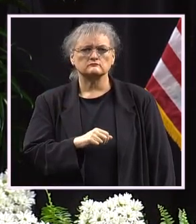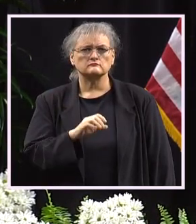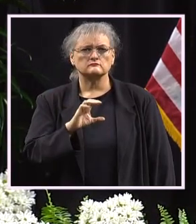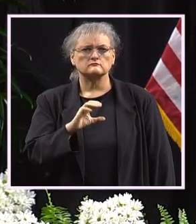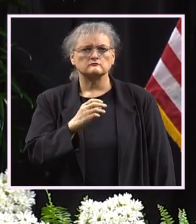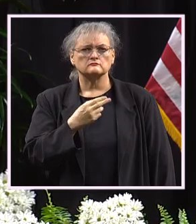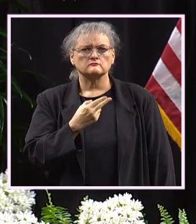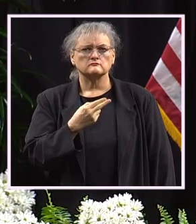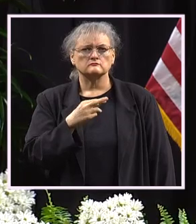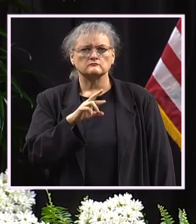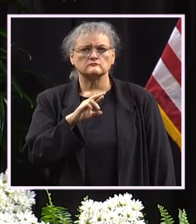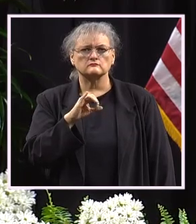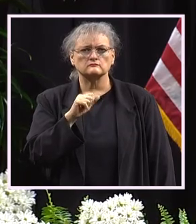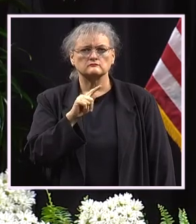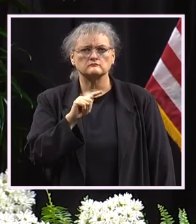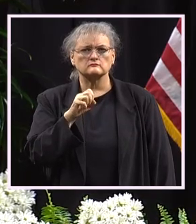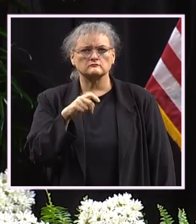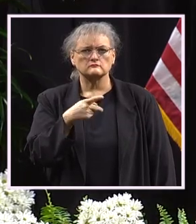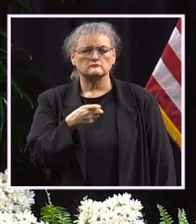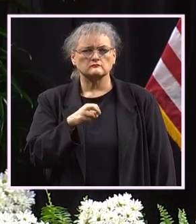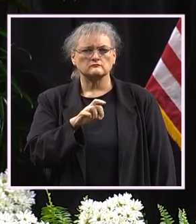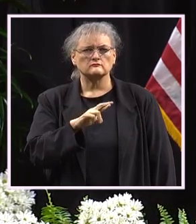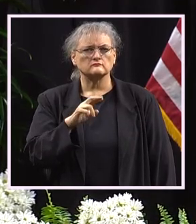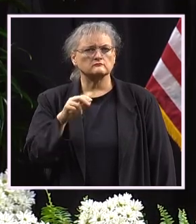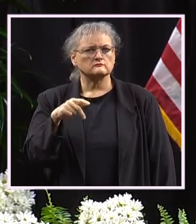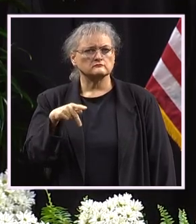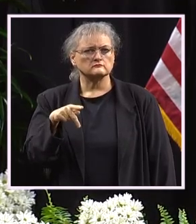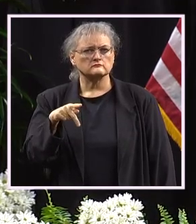Christopher Martin Placencio.